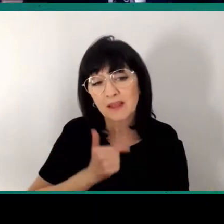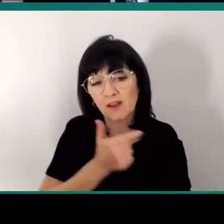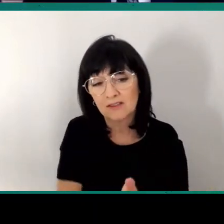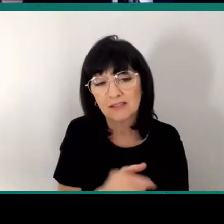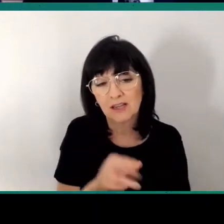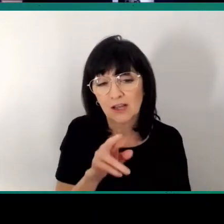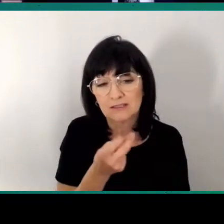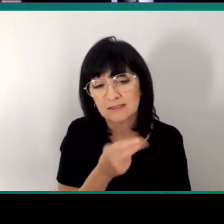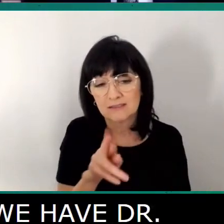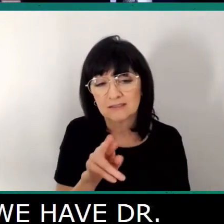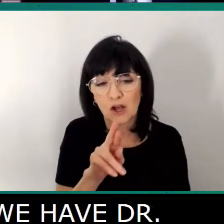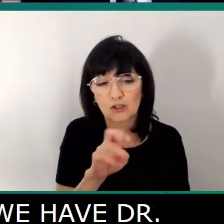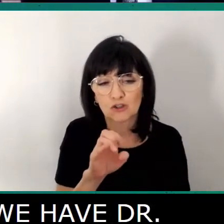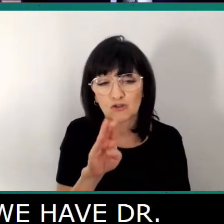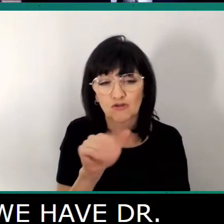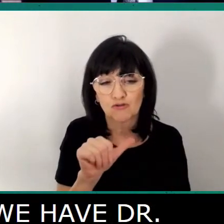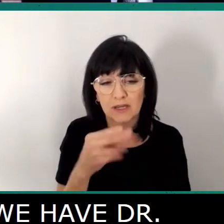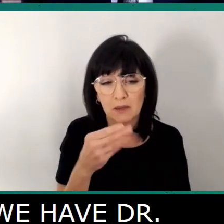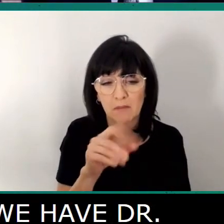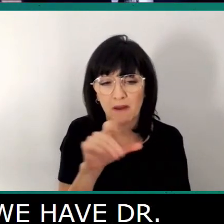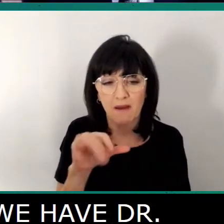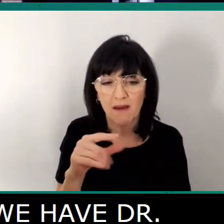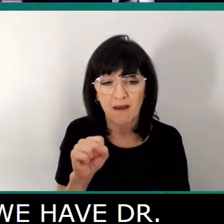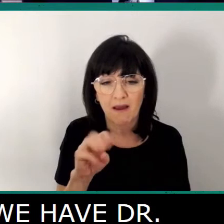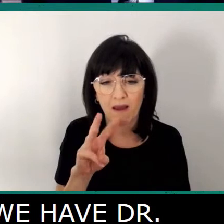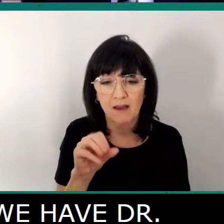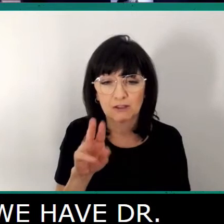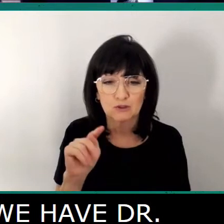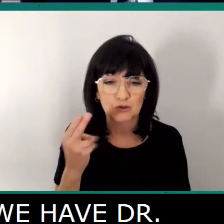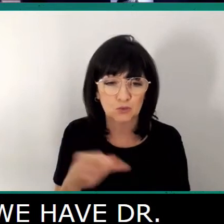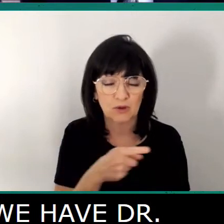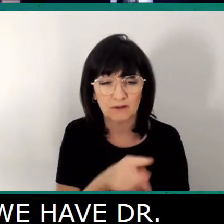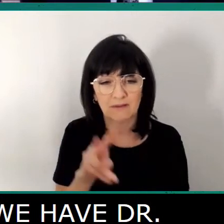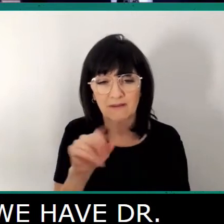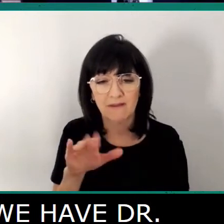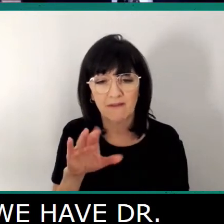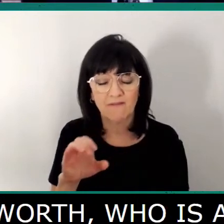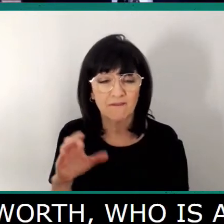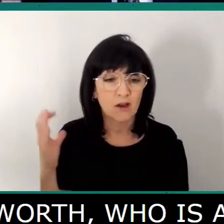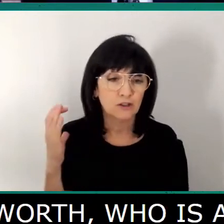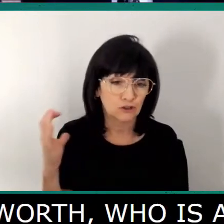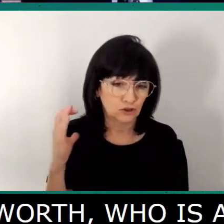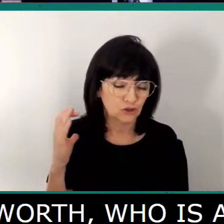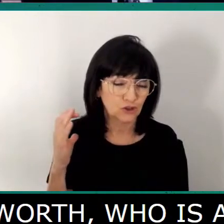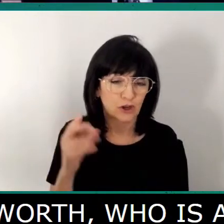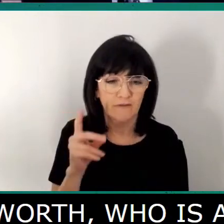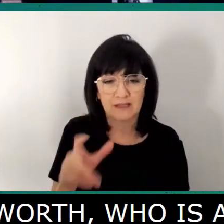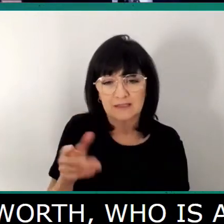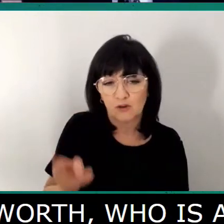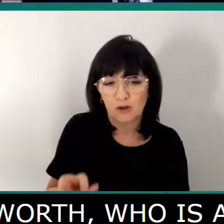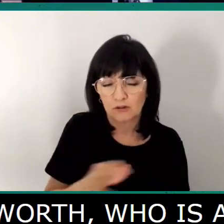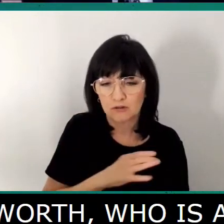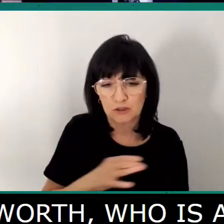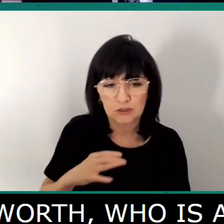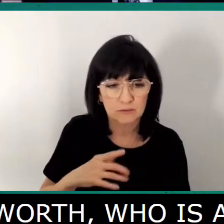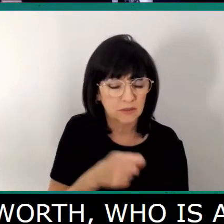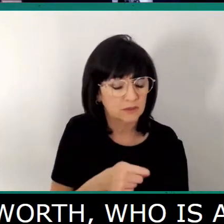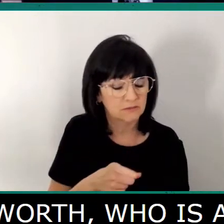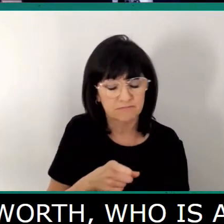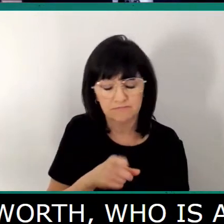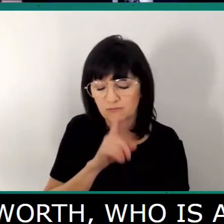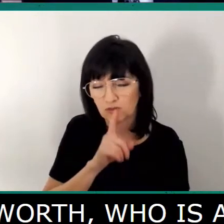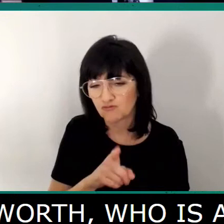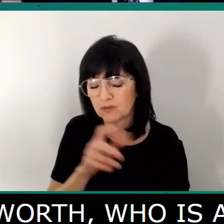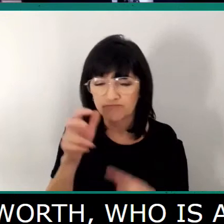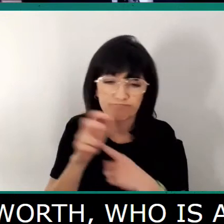educator, historian, vice chair of the Delaware Heritage Commission. And Delaware Heritage Commission really does great work for our state, and we